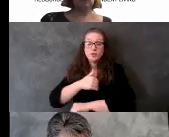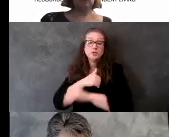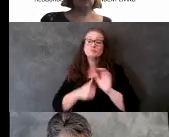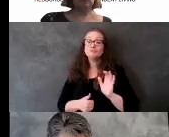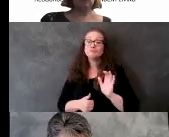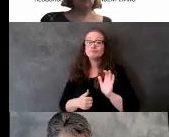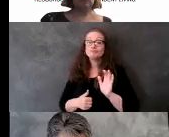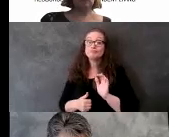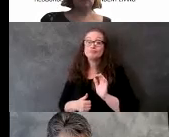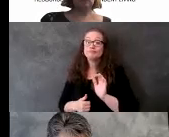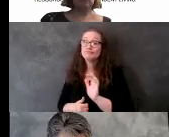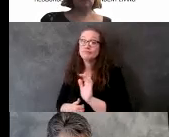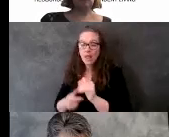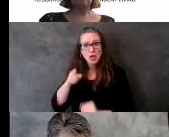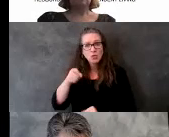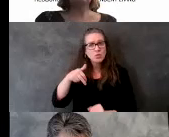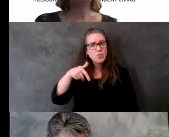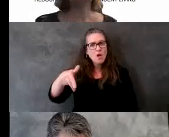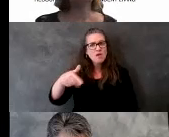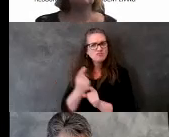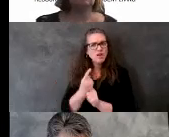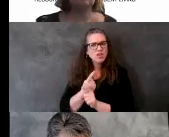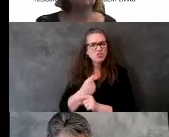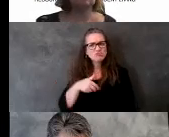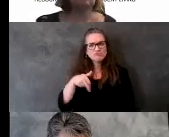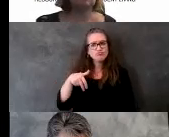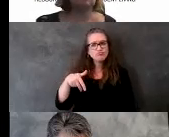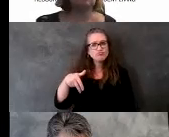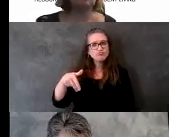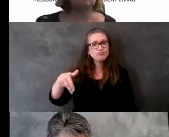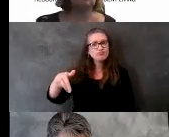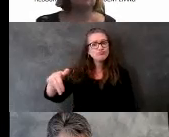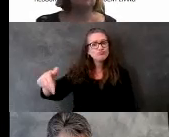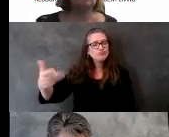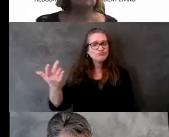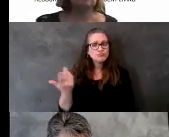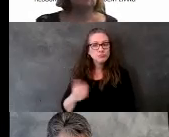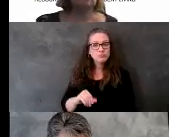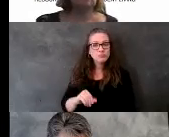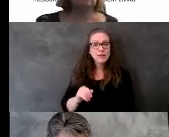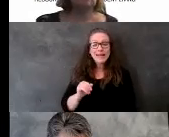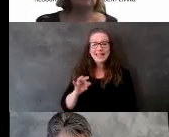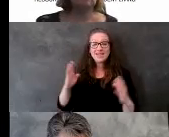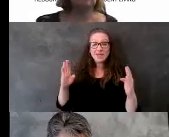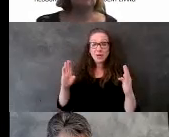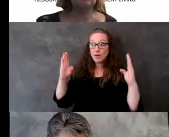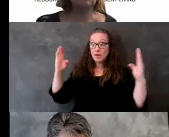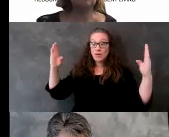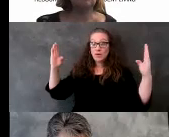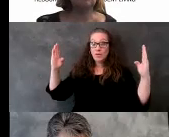normally would. They will follow your pace. If you are going through a narrow doorway, you would put